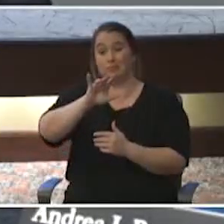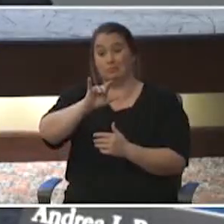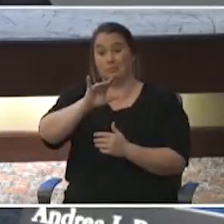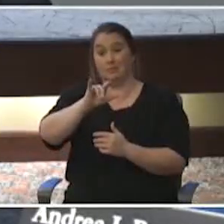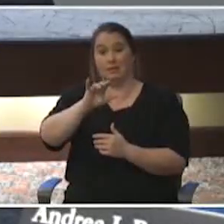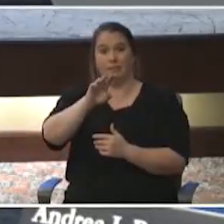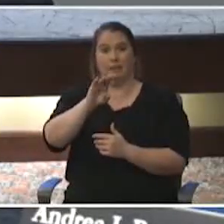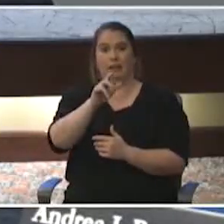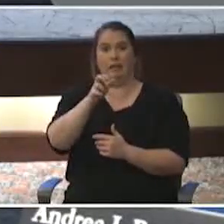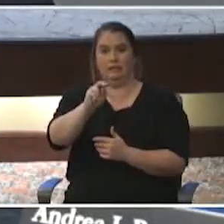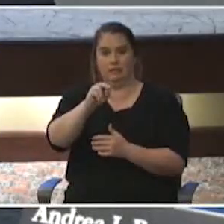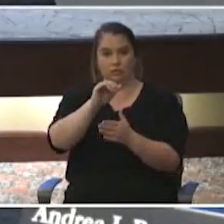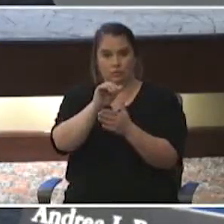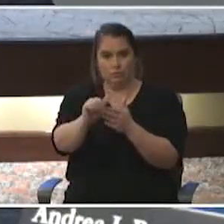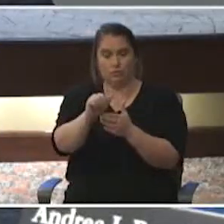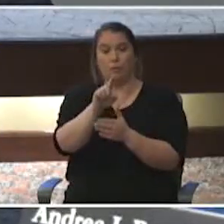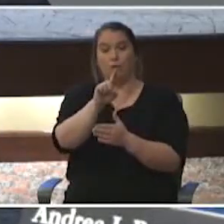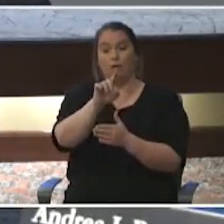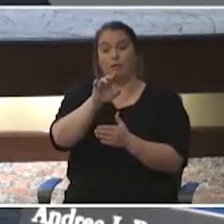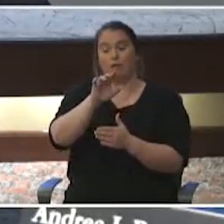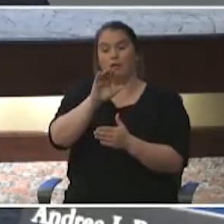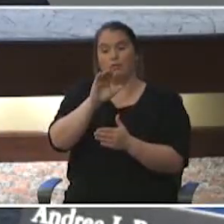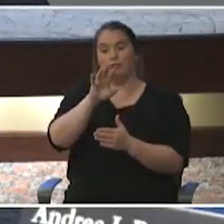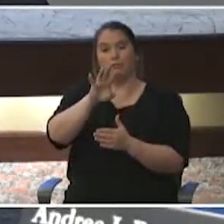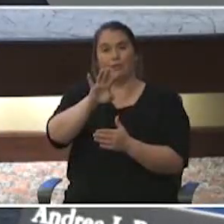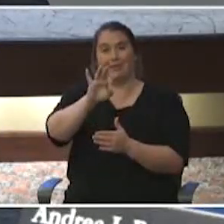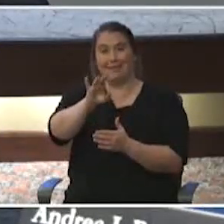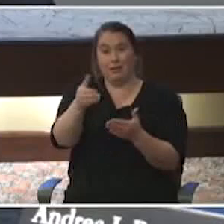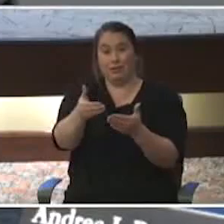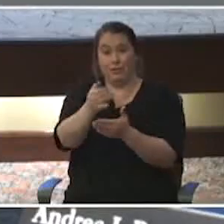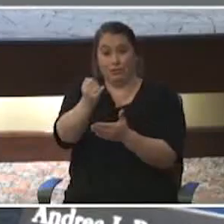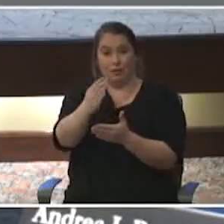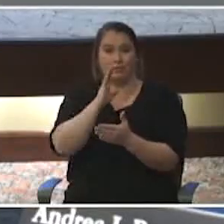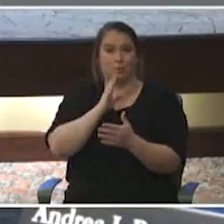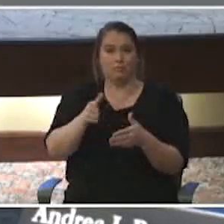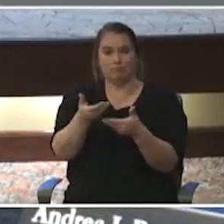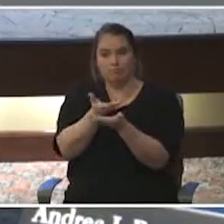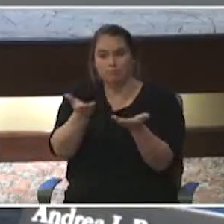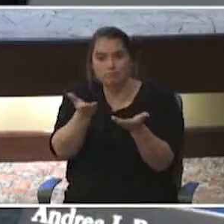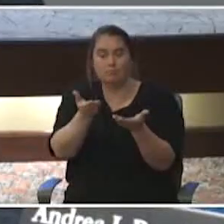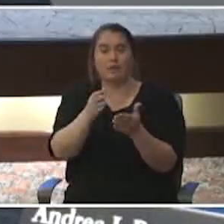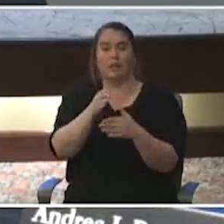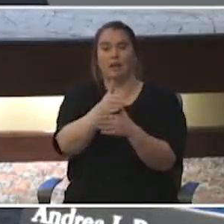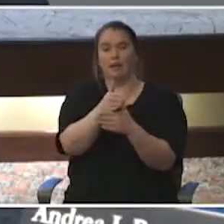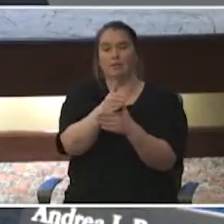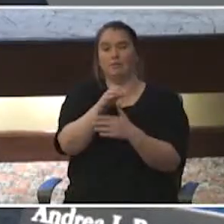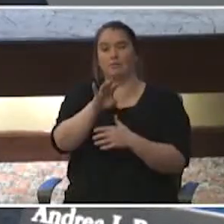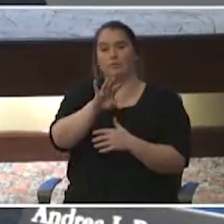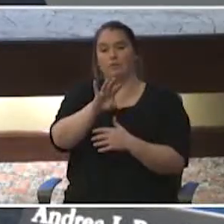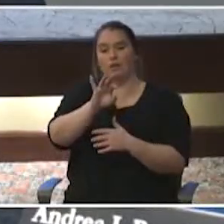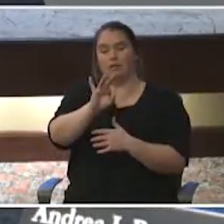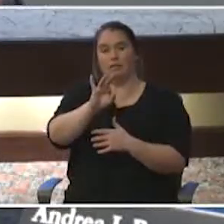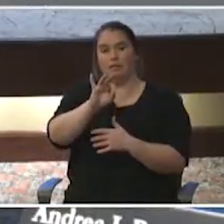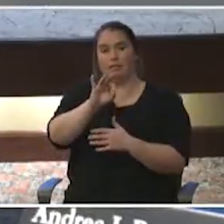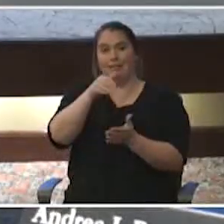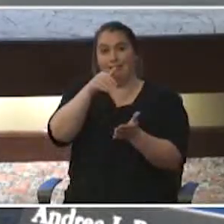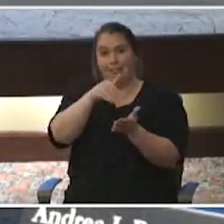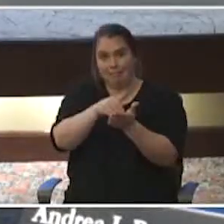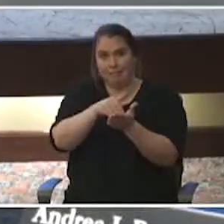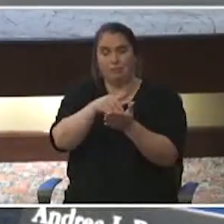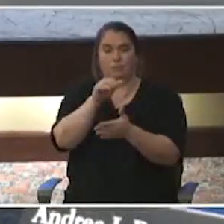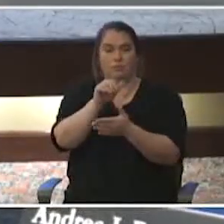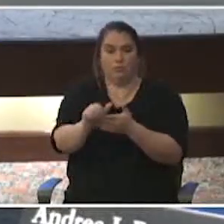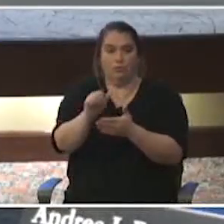bringing 149 new jobs to Waco, averaging $54,000 a job. So these are the